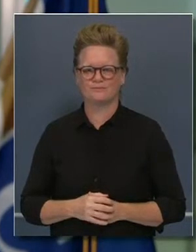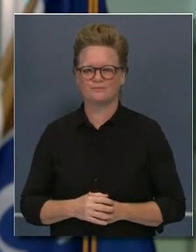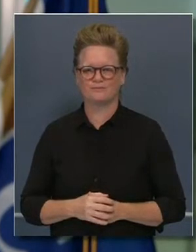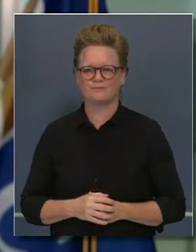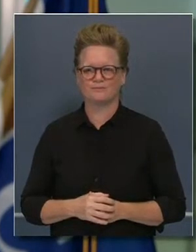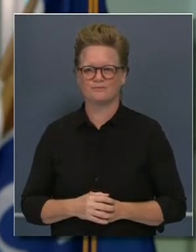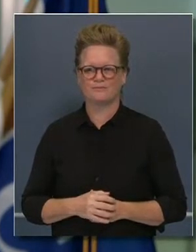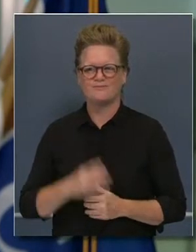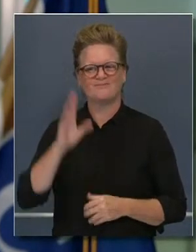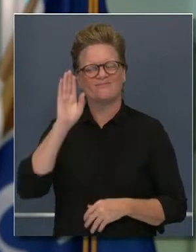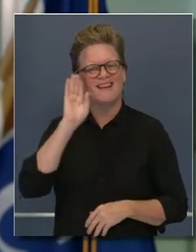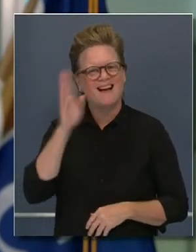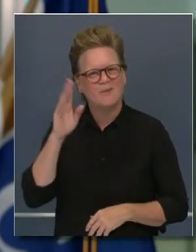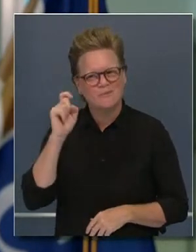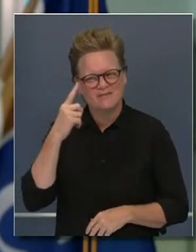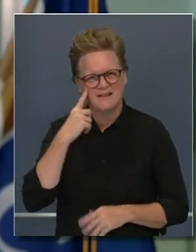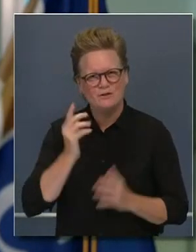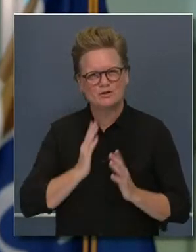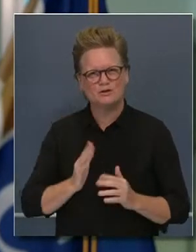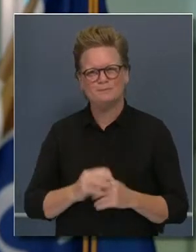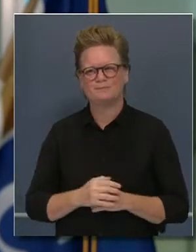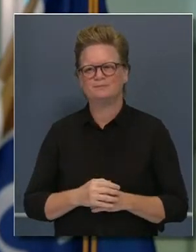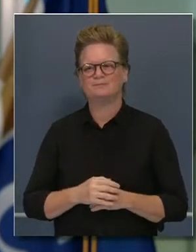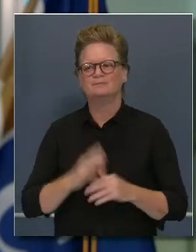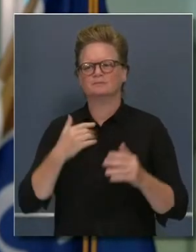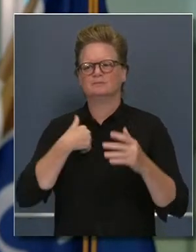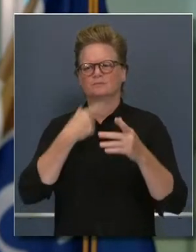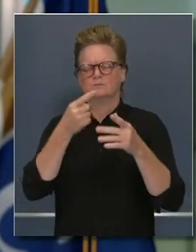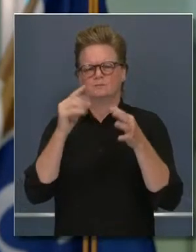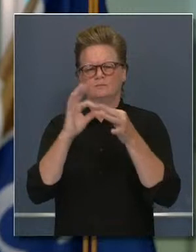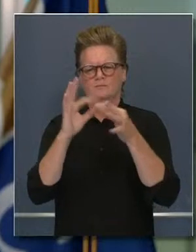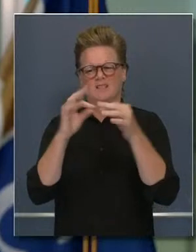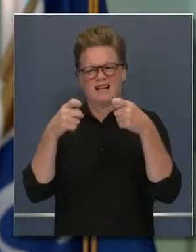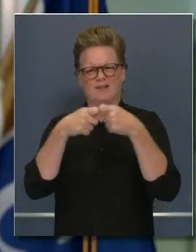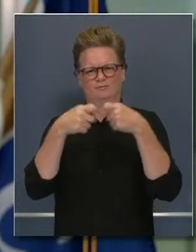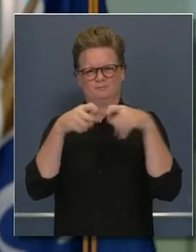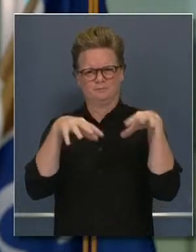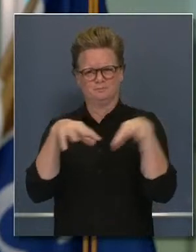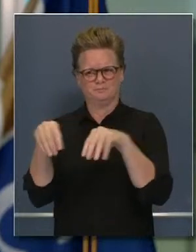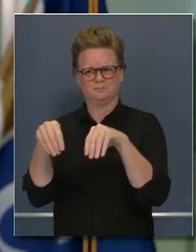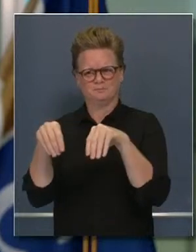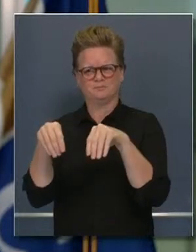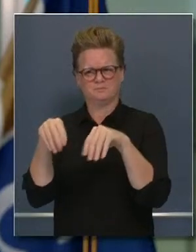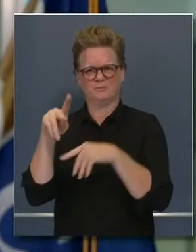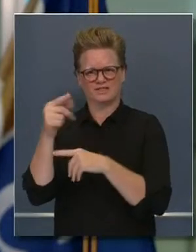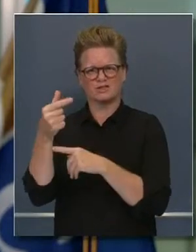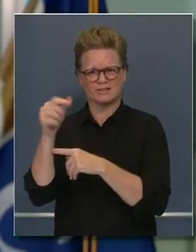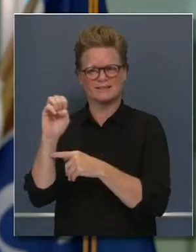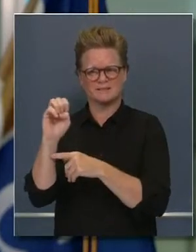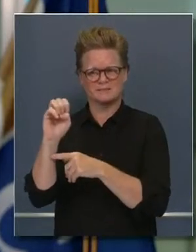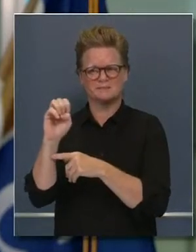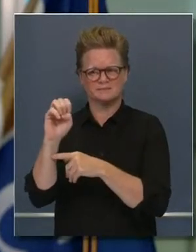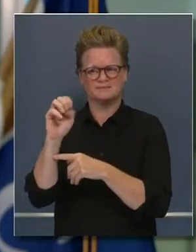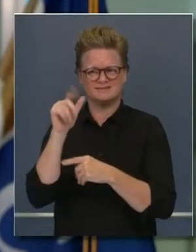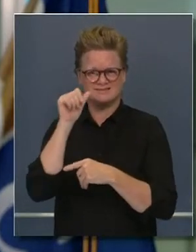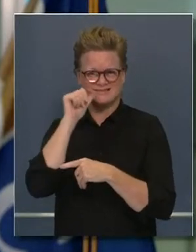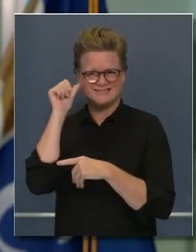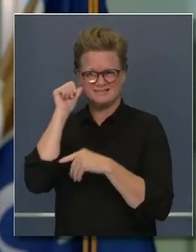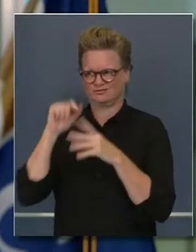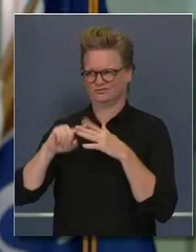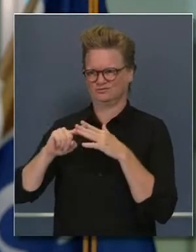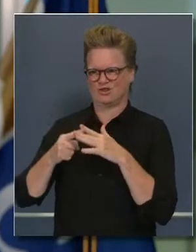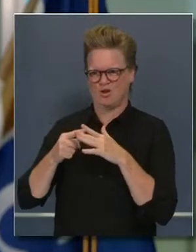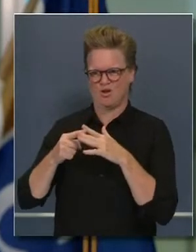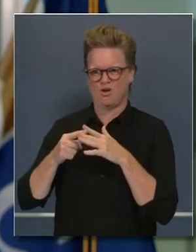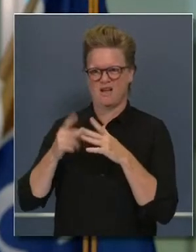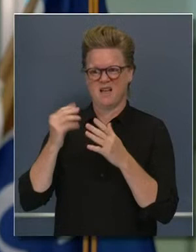Yes, Governor, you touched on the public safety power shutoffs that PG&E started implementing yesterday and that the other utilities are thinking